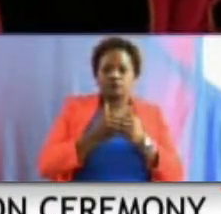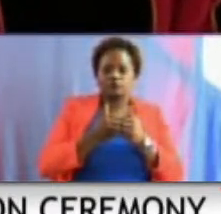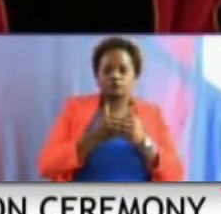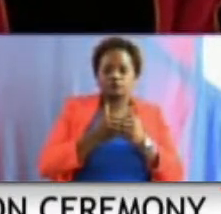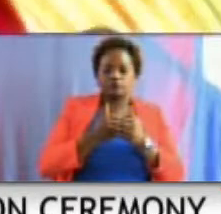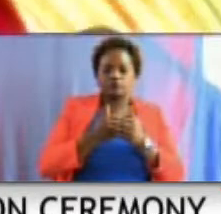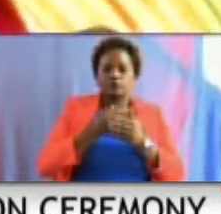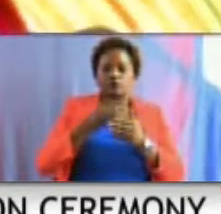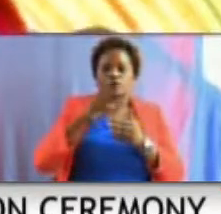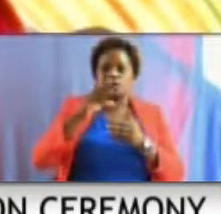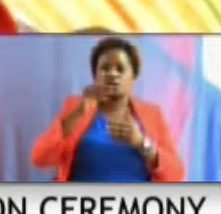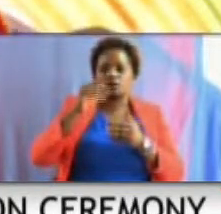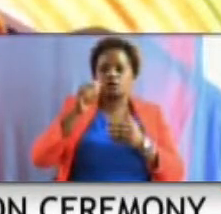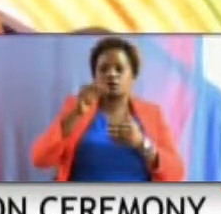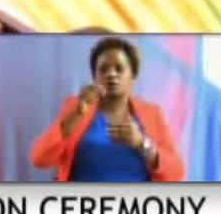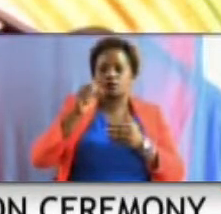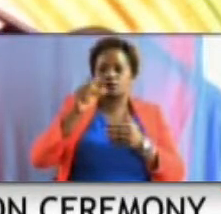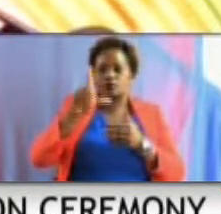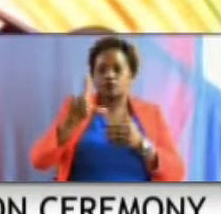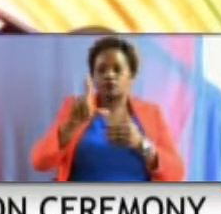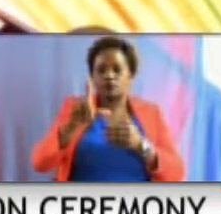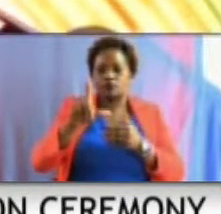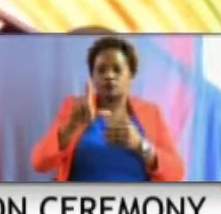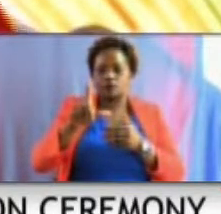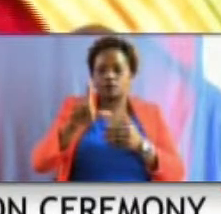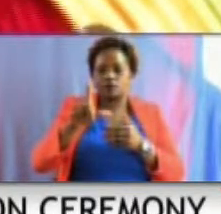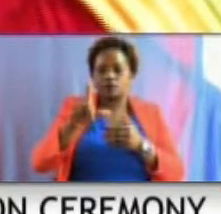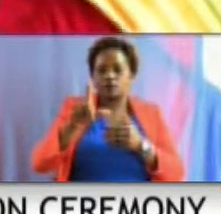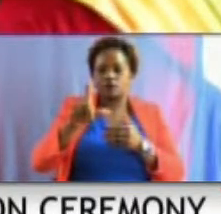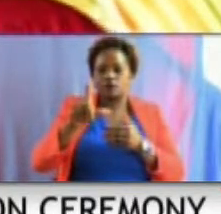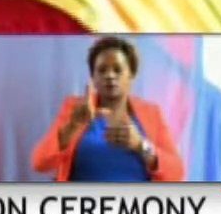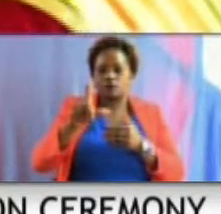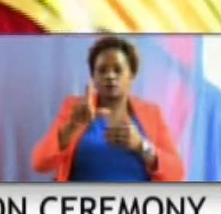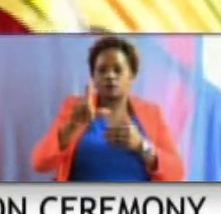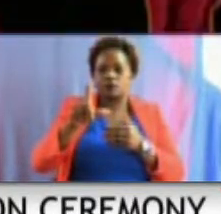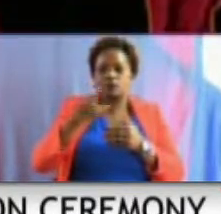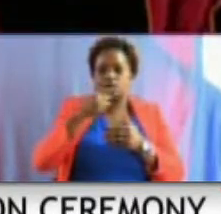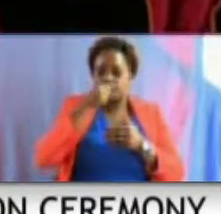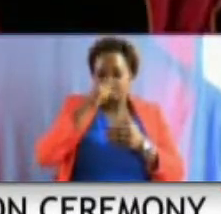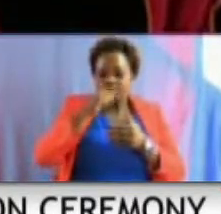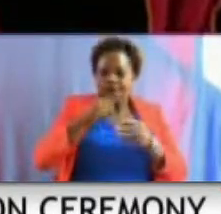Professor Daniel Mugendi, Vice Chancellor, University of